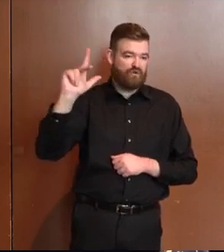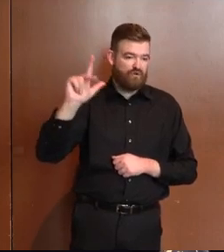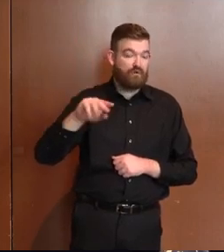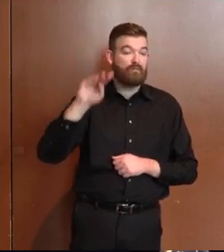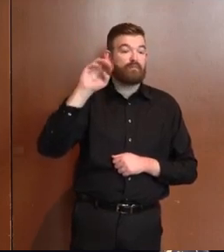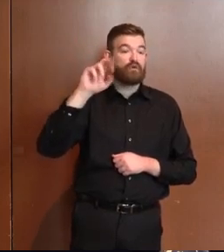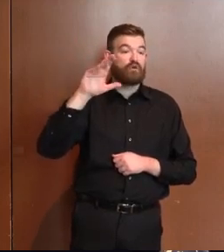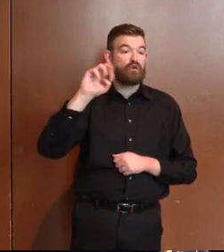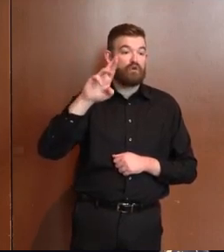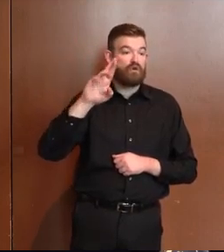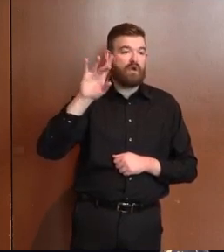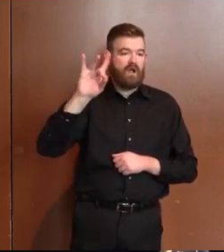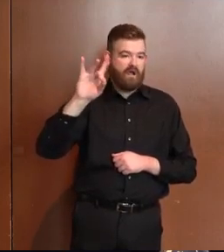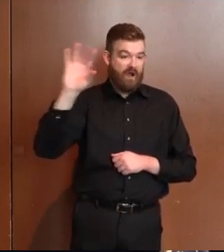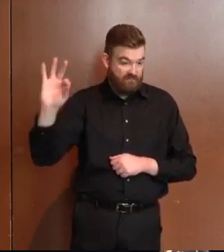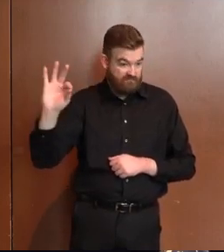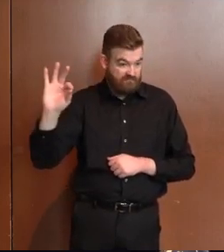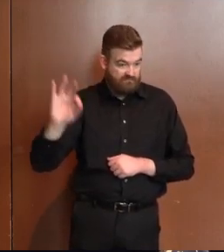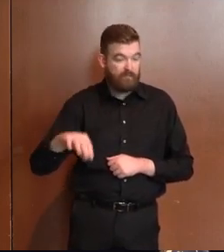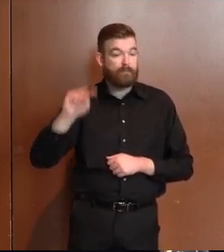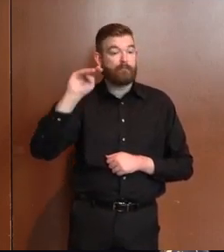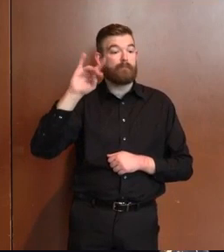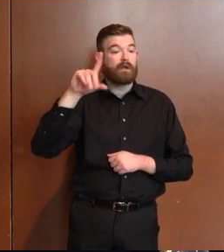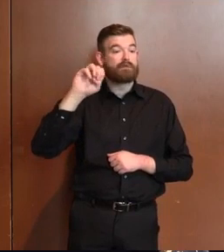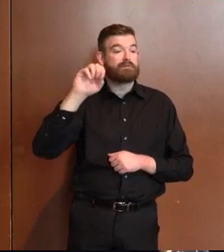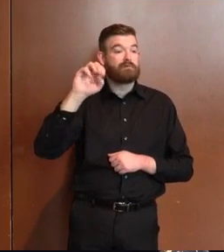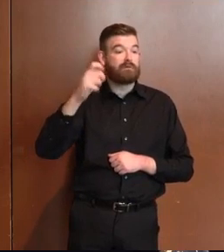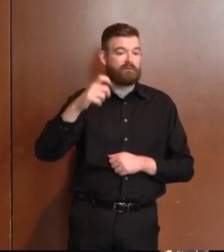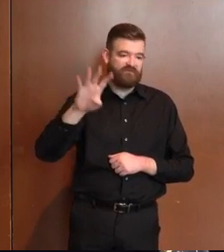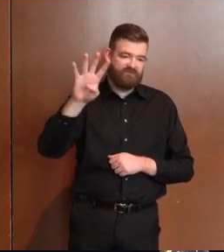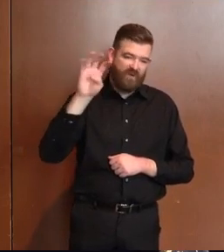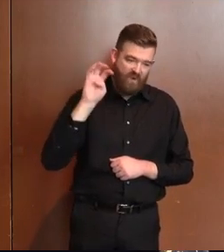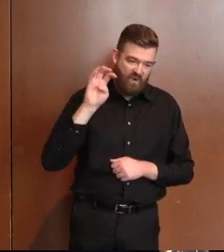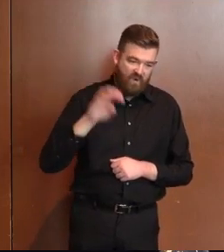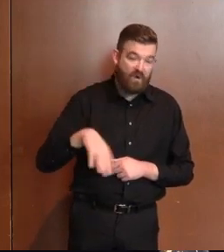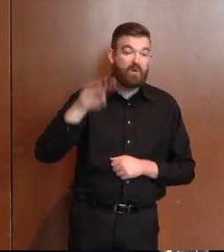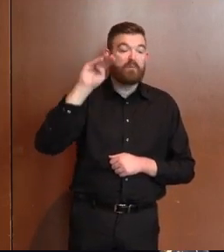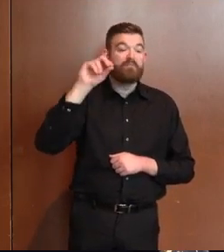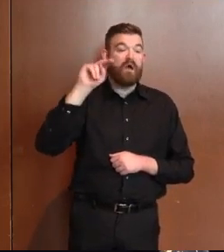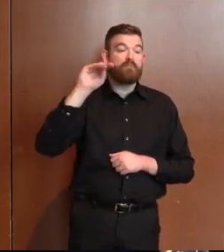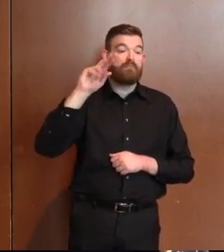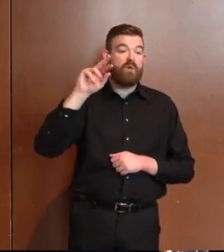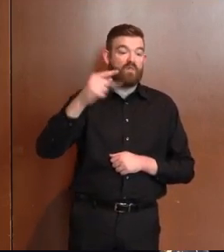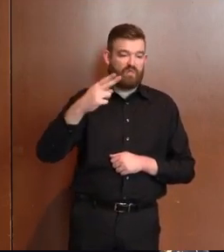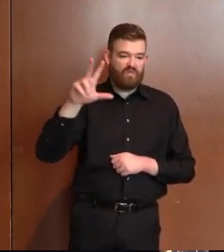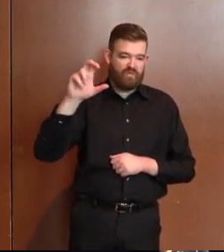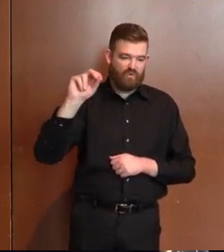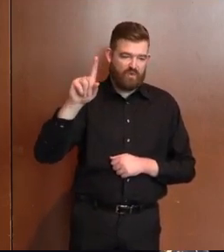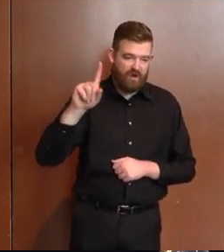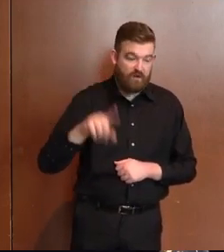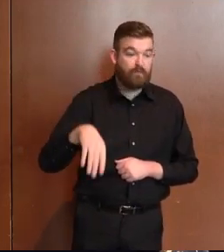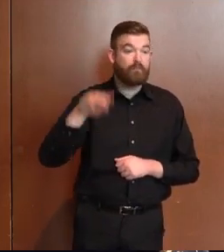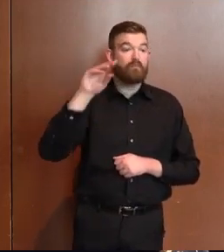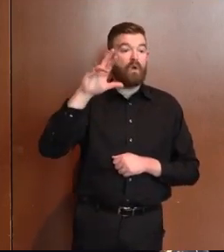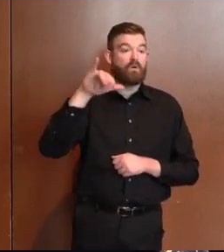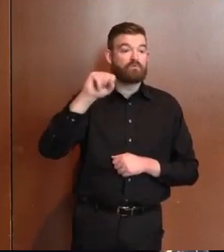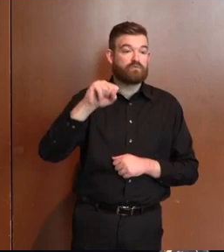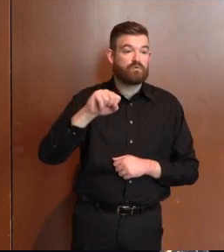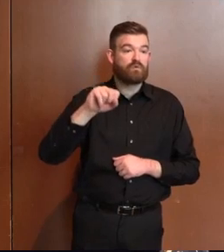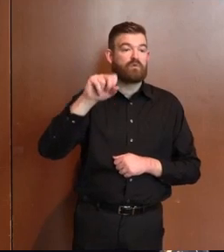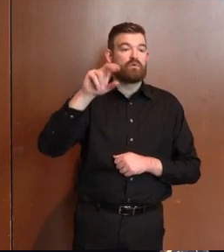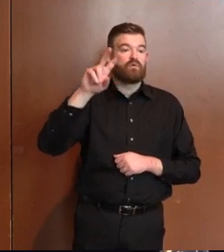Mercer, 89, Middlesex, 400, Monmouth, 301, Morris,